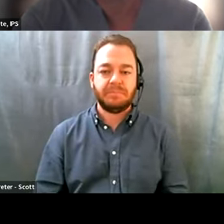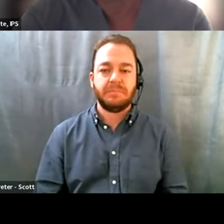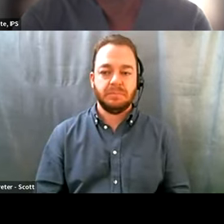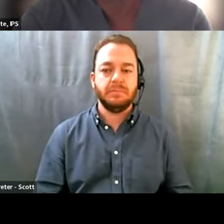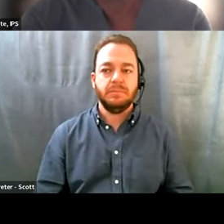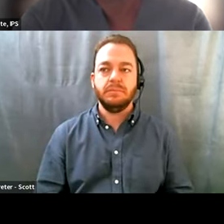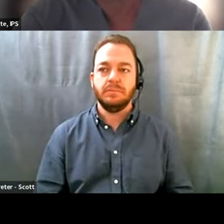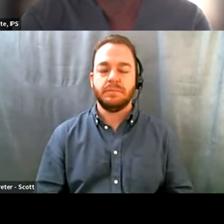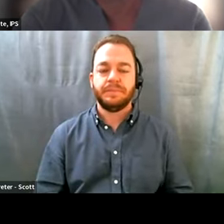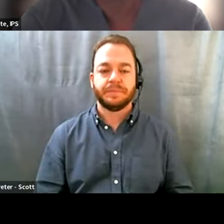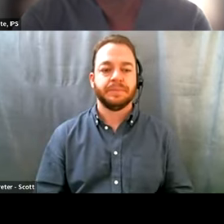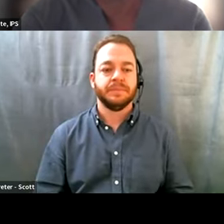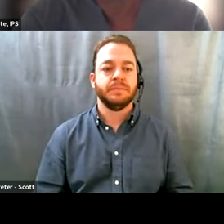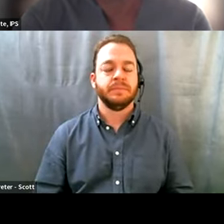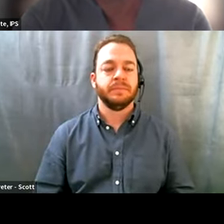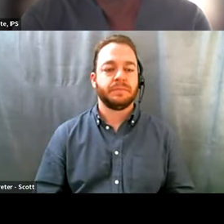Absolutely.